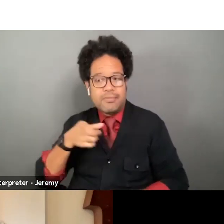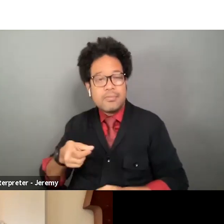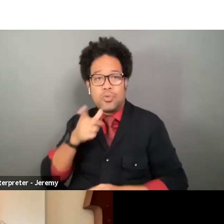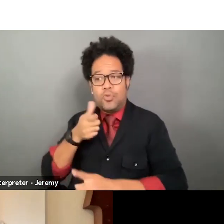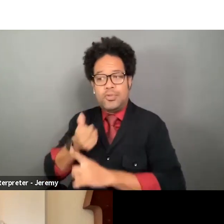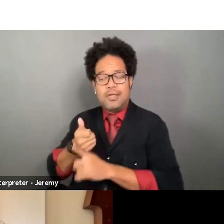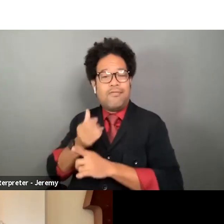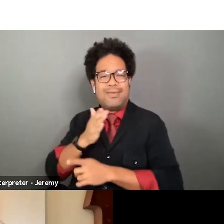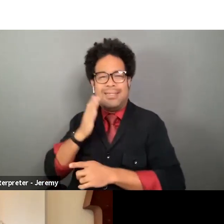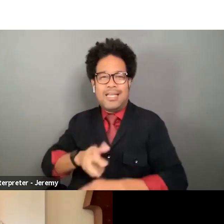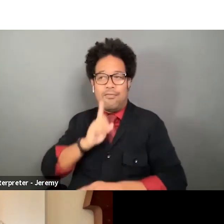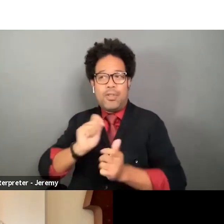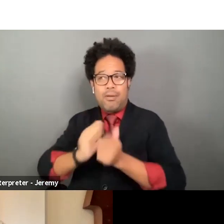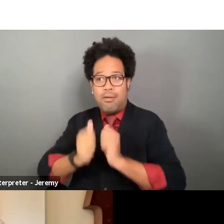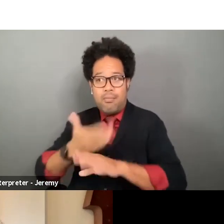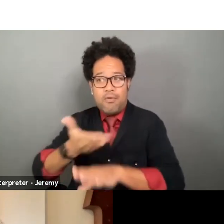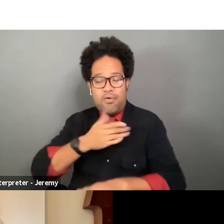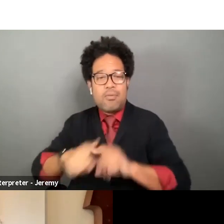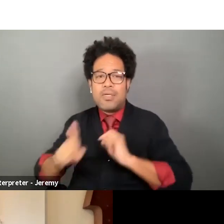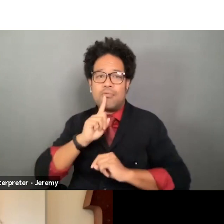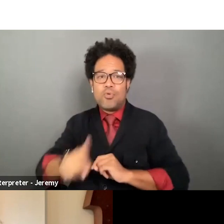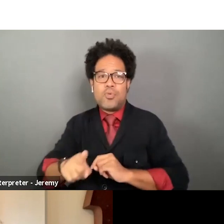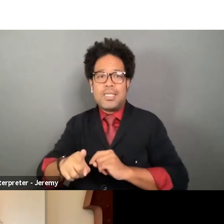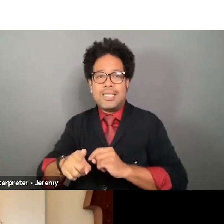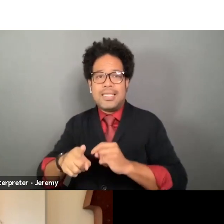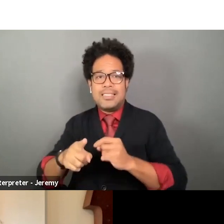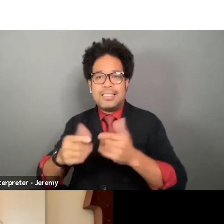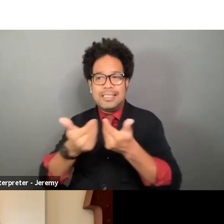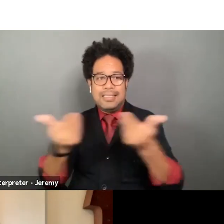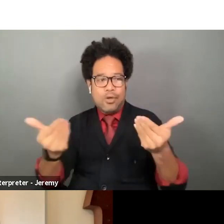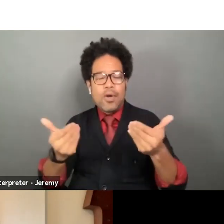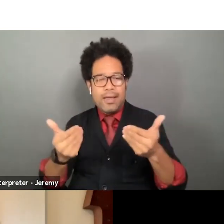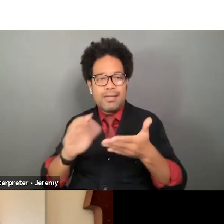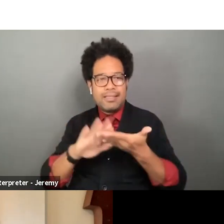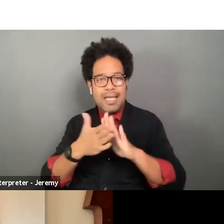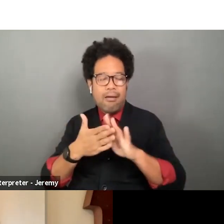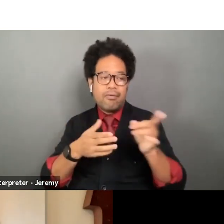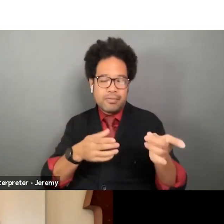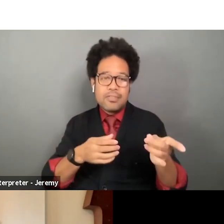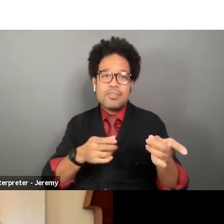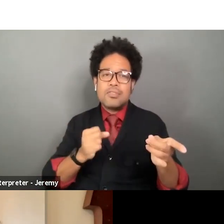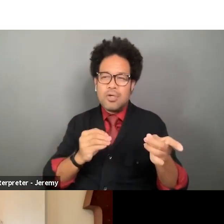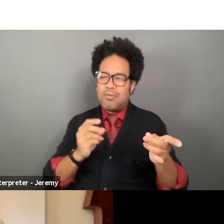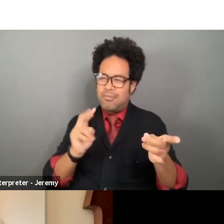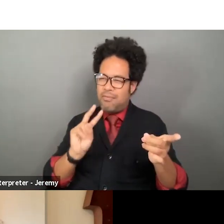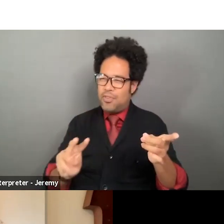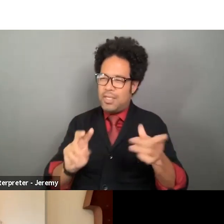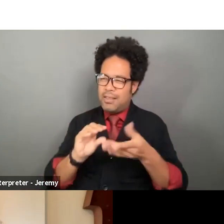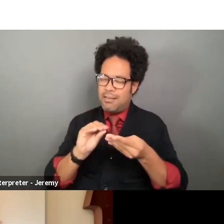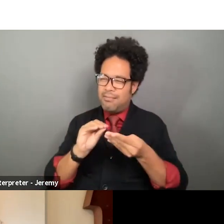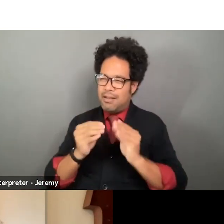who's never really run before, but it was an extremely segregated town of Natchez, Mississippi. And I was looking at the numbers and I was like, wait, there's 8,000